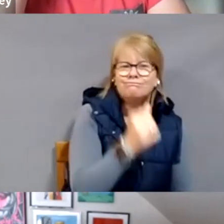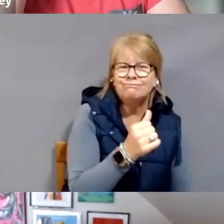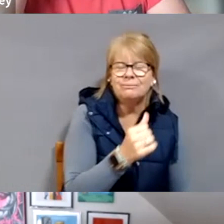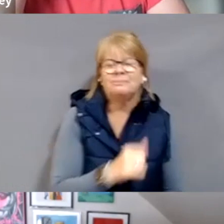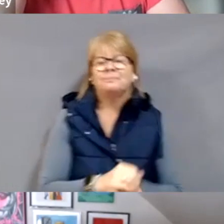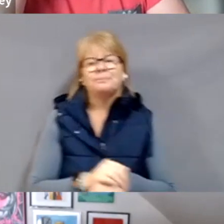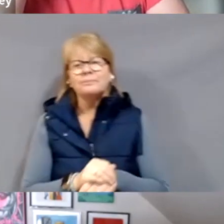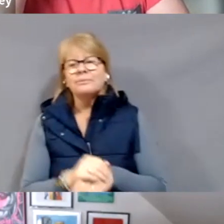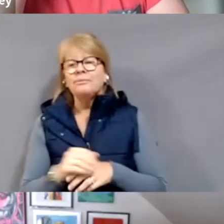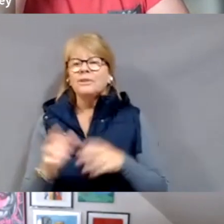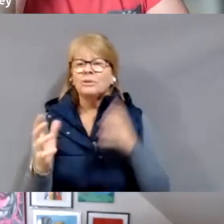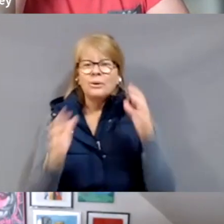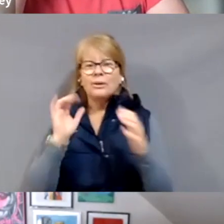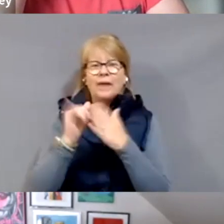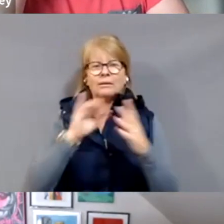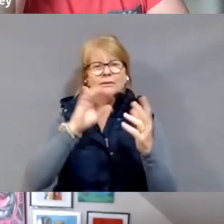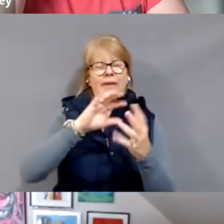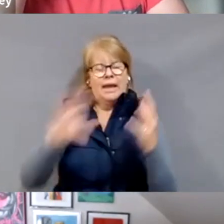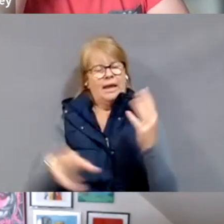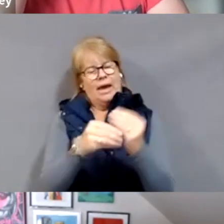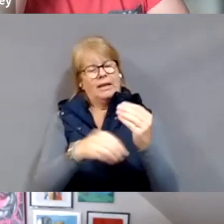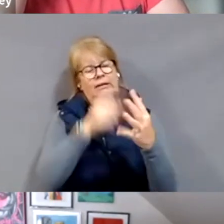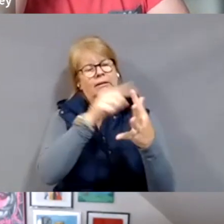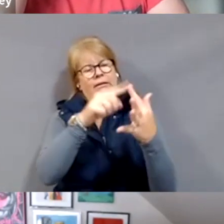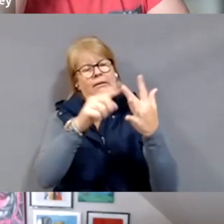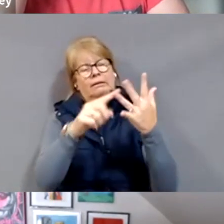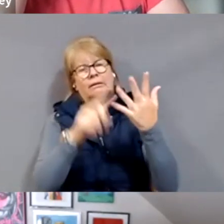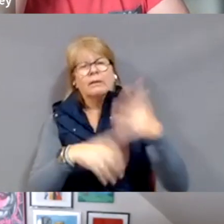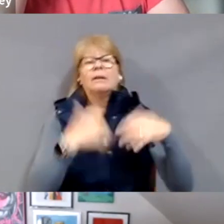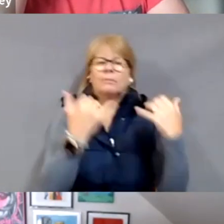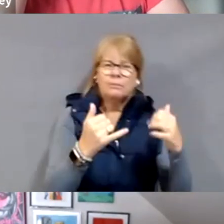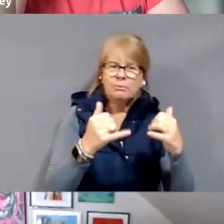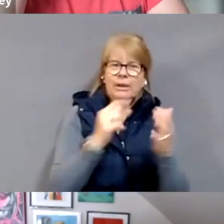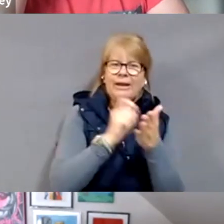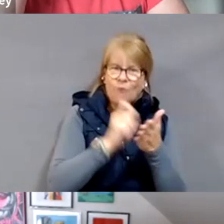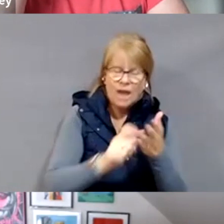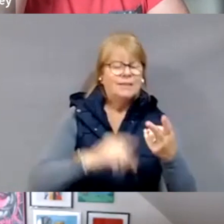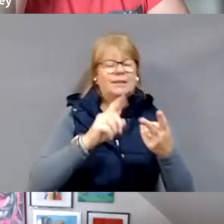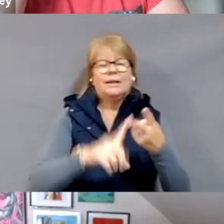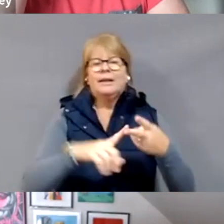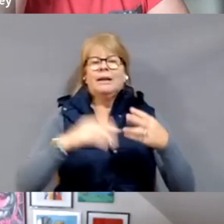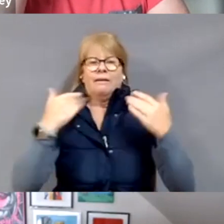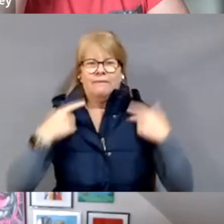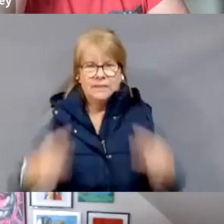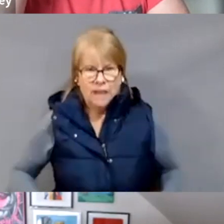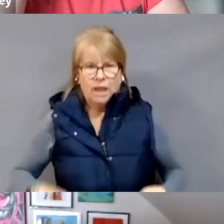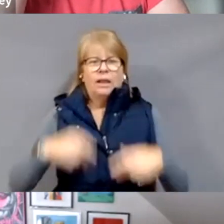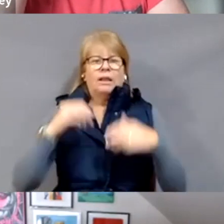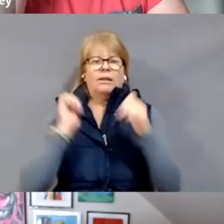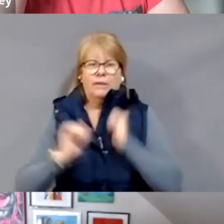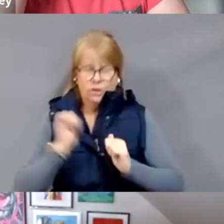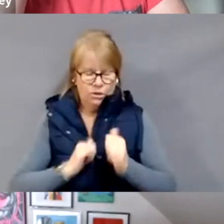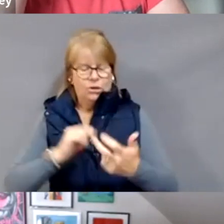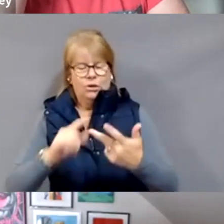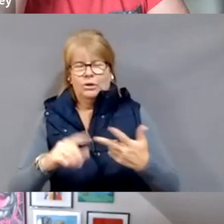just that combination of the playwright George Walker and physical theater and Huron County all